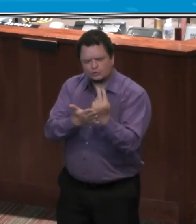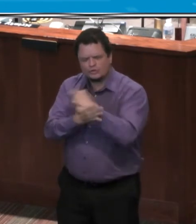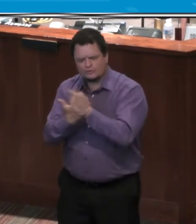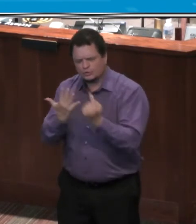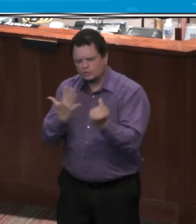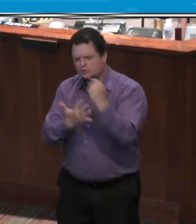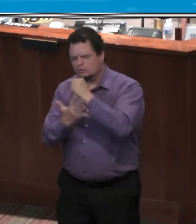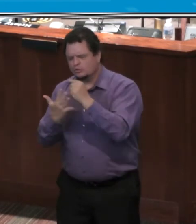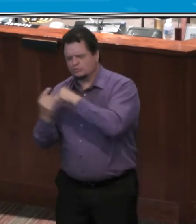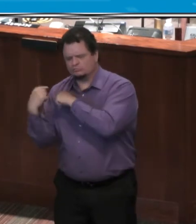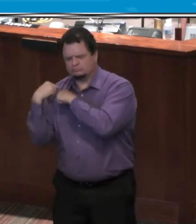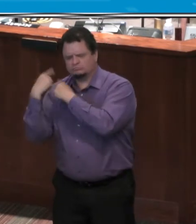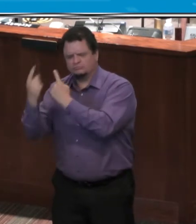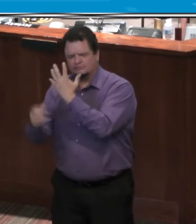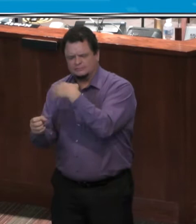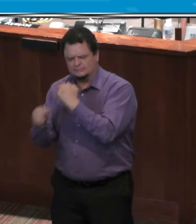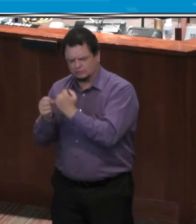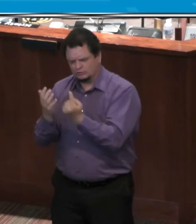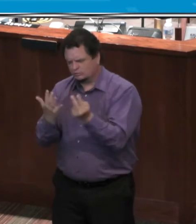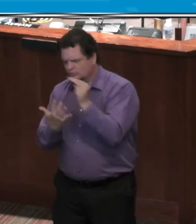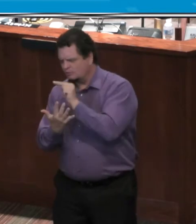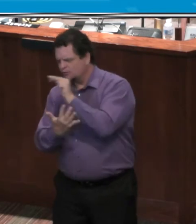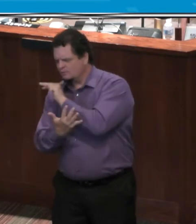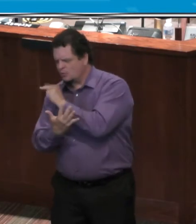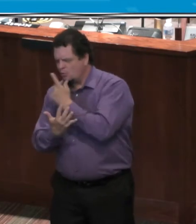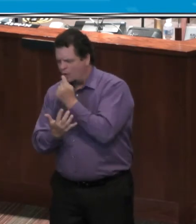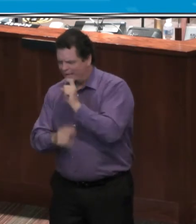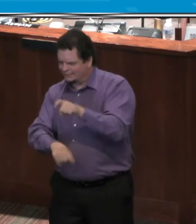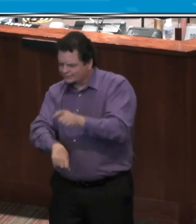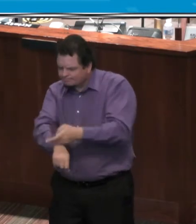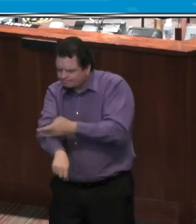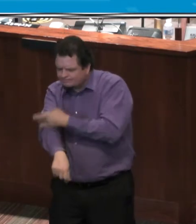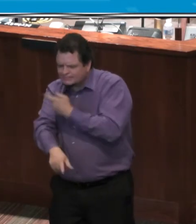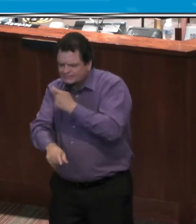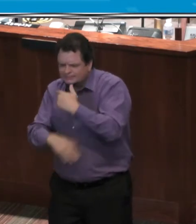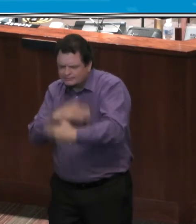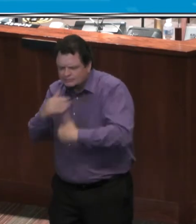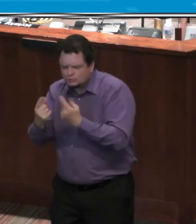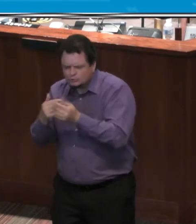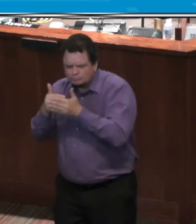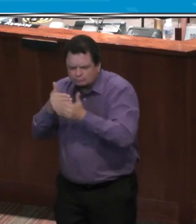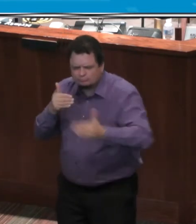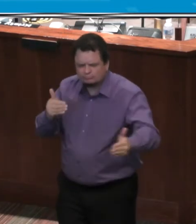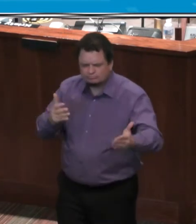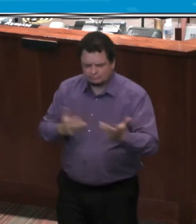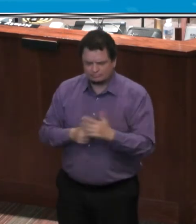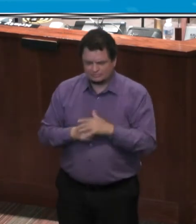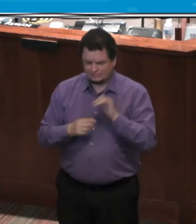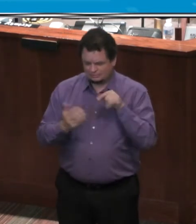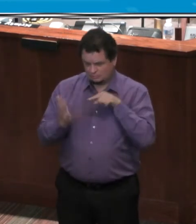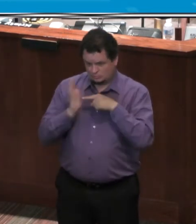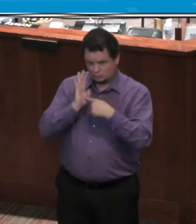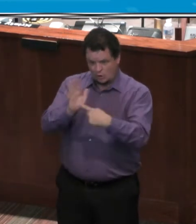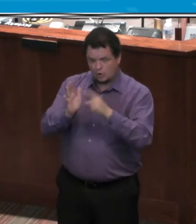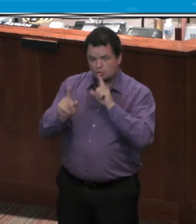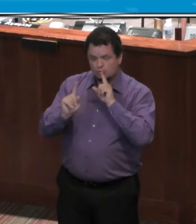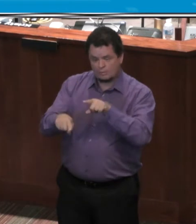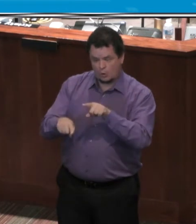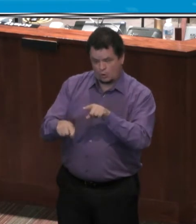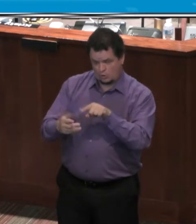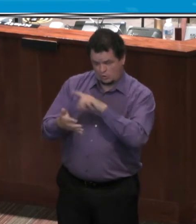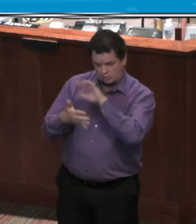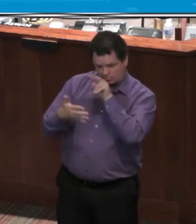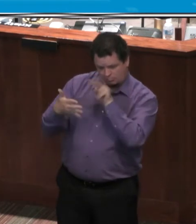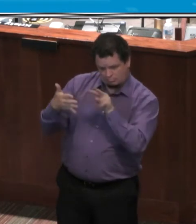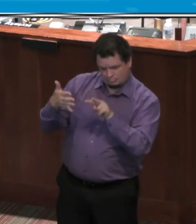report summarizes our findings, and you're going to hear from various members of the team about their part in